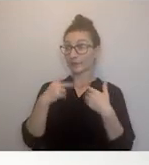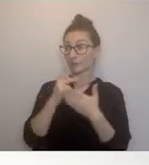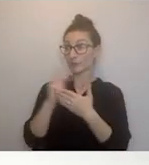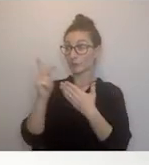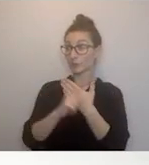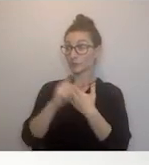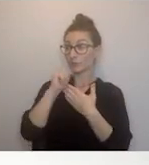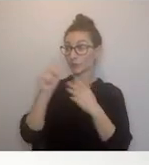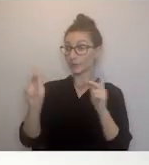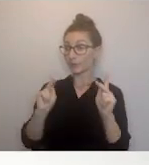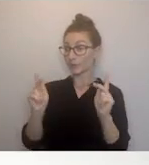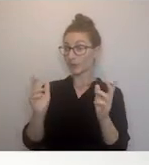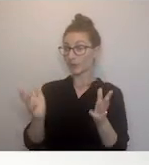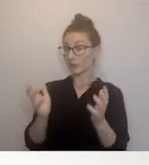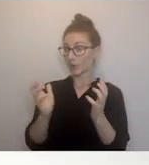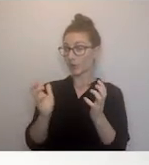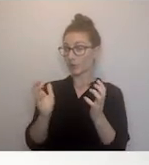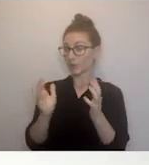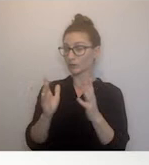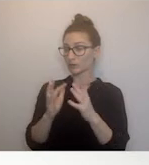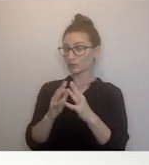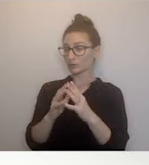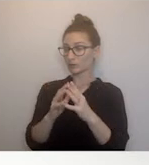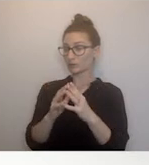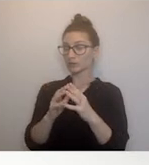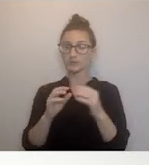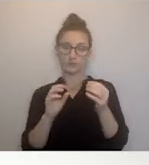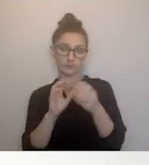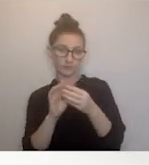Do we have programming for folks who want to?